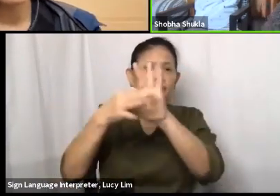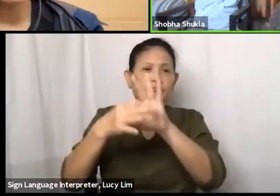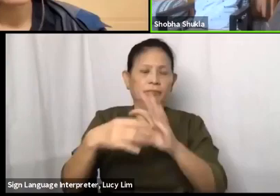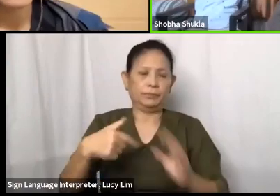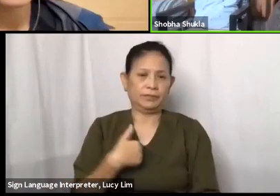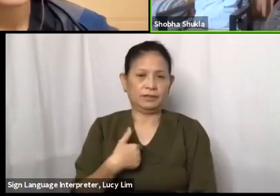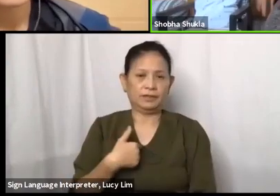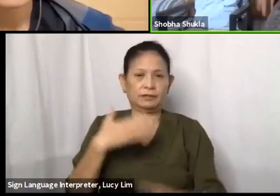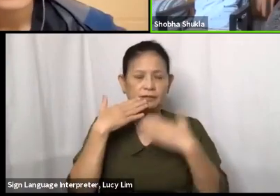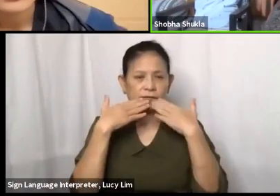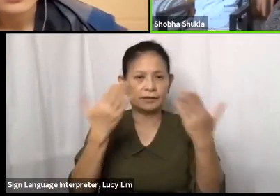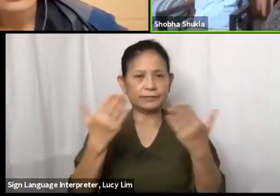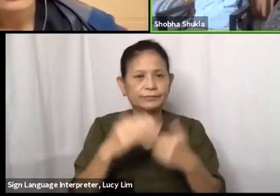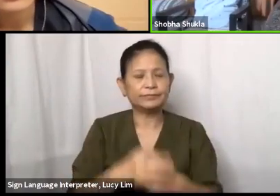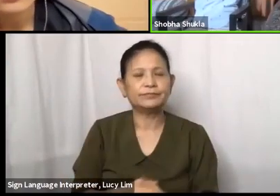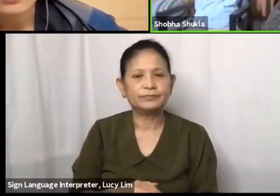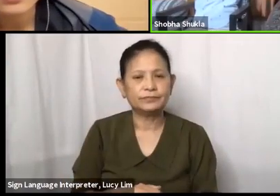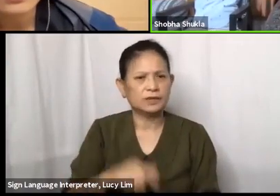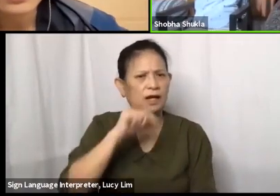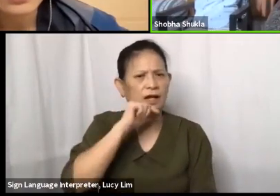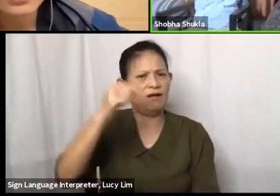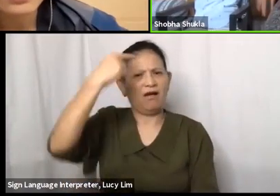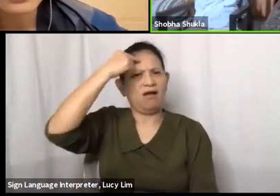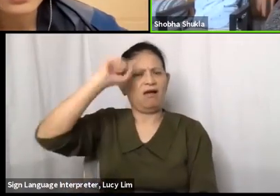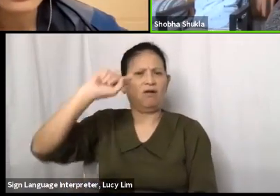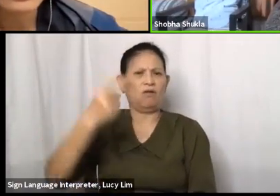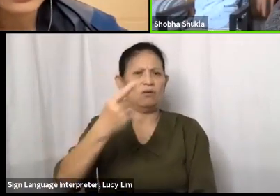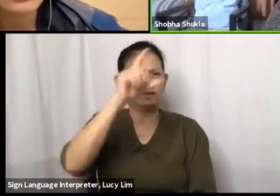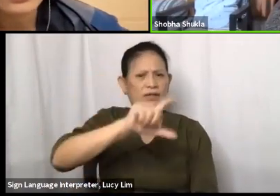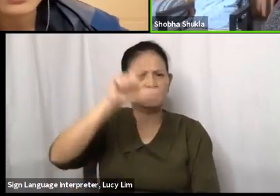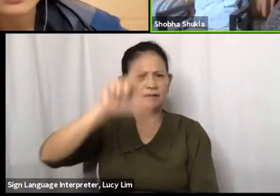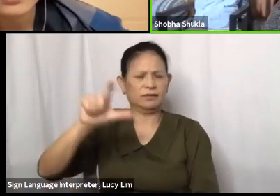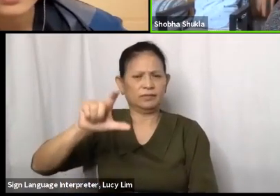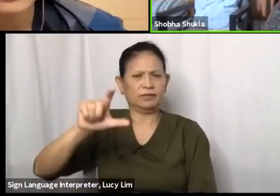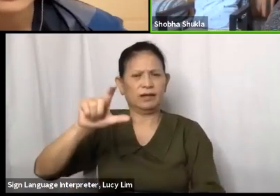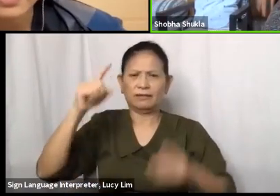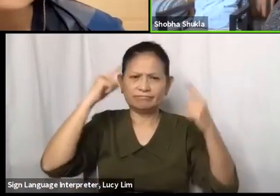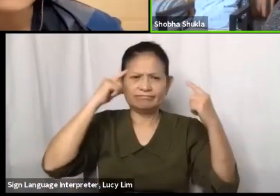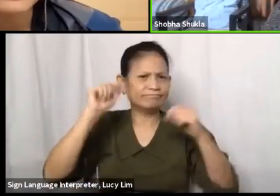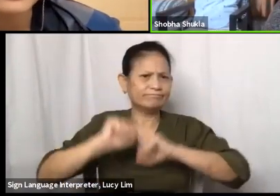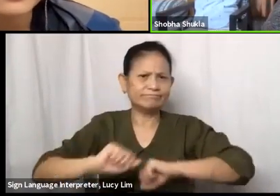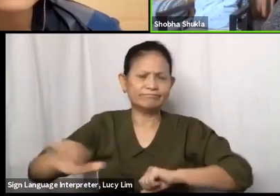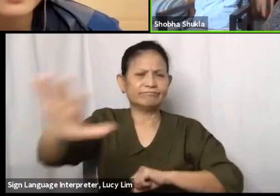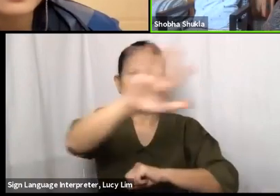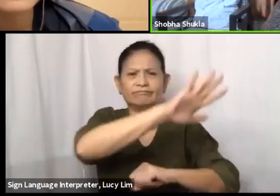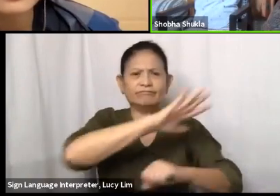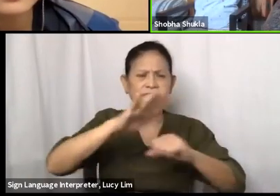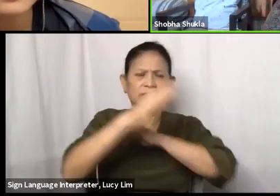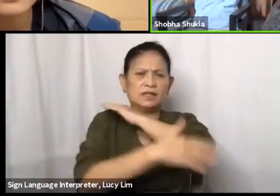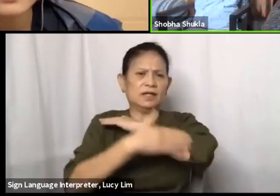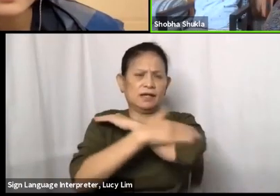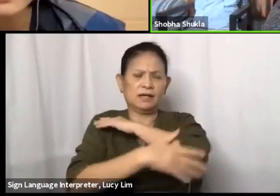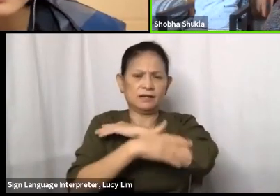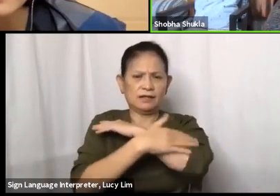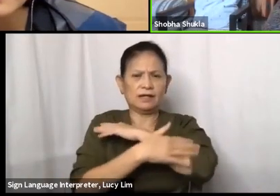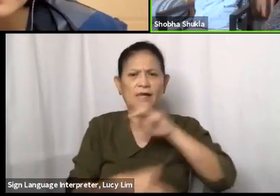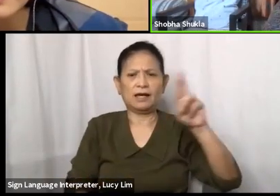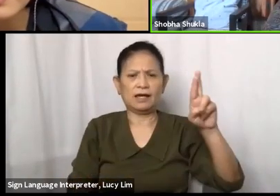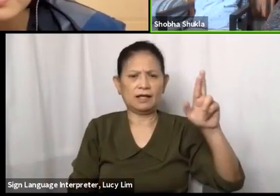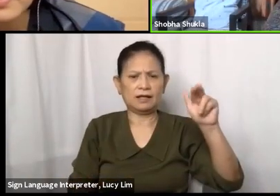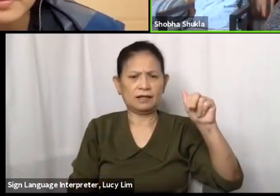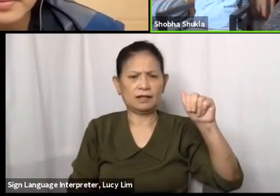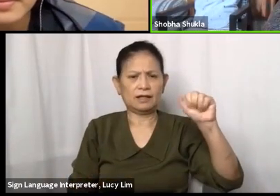much. And I don't think it's only about Nepal. This is the problem in many countries. And as Rashmi Kumar from India says,